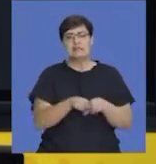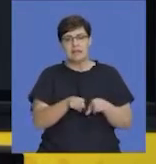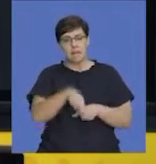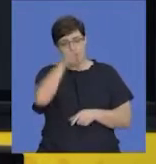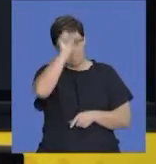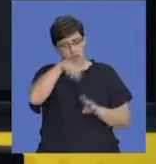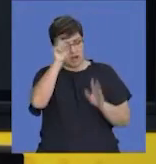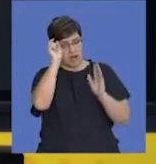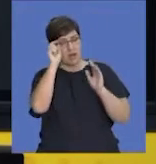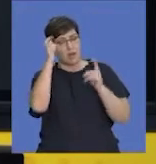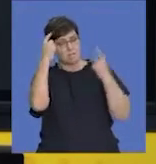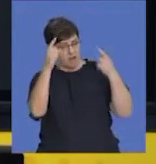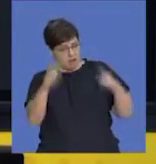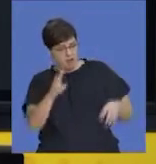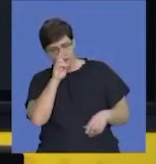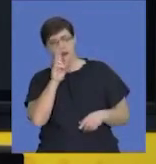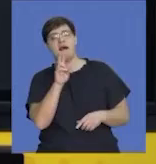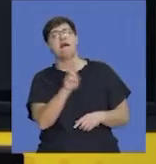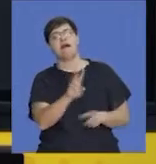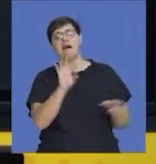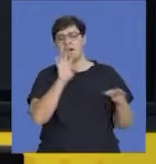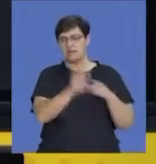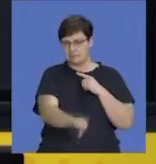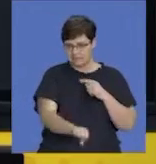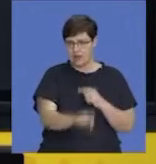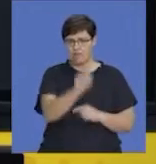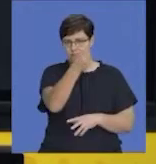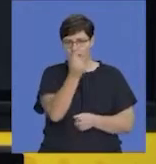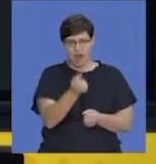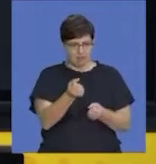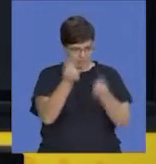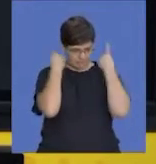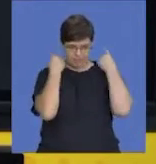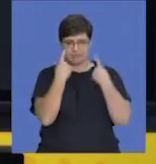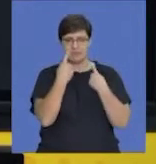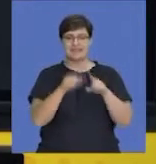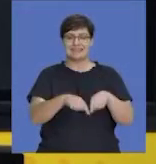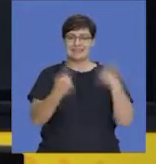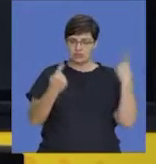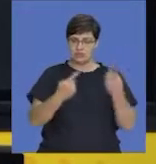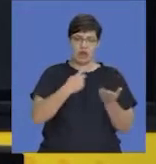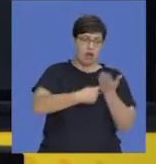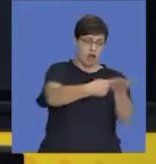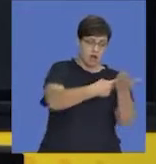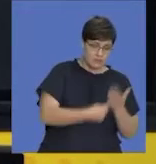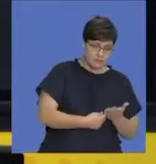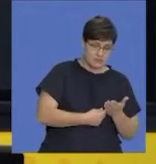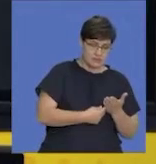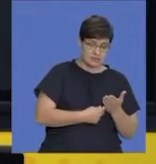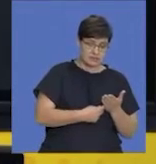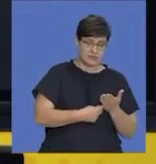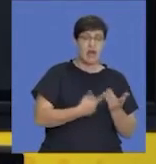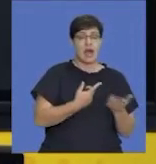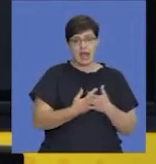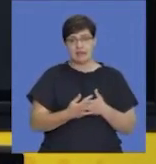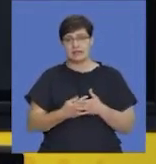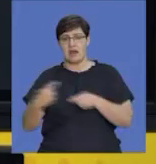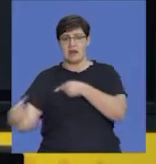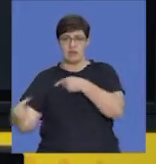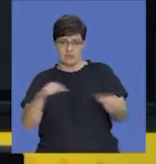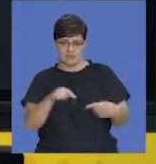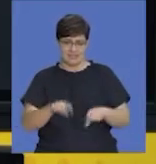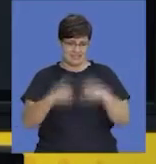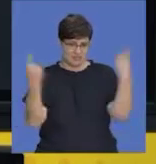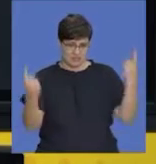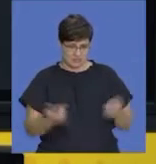essay would see that you obviously didn't understand the difference between an argumentative essay and a discursive essay. So when you are writing